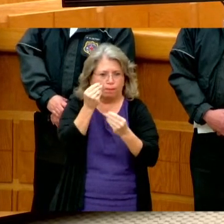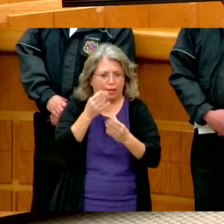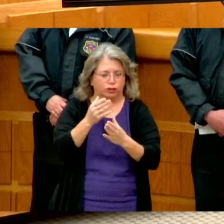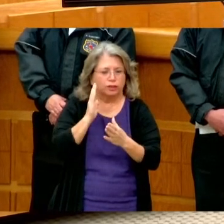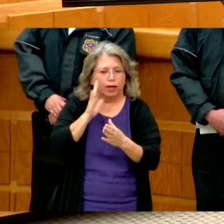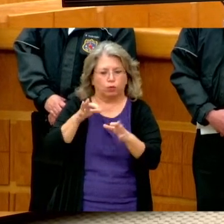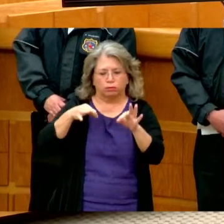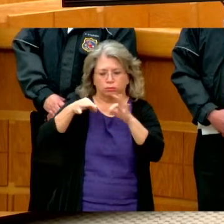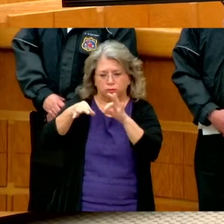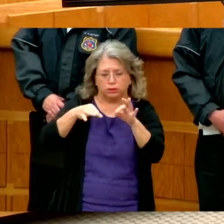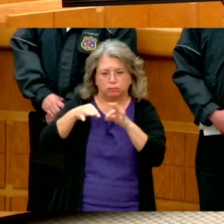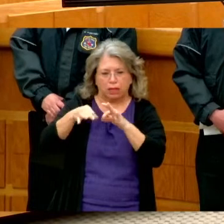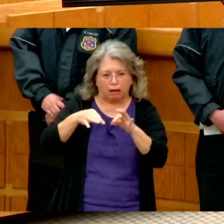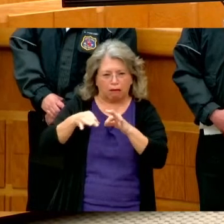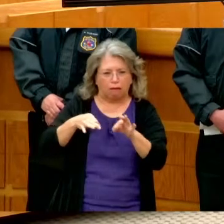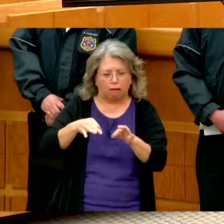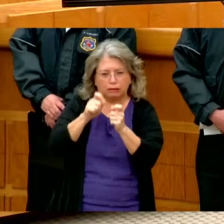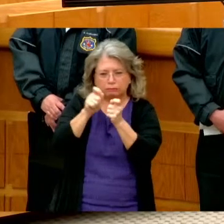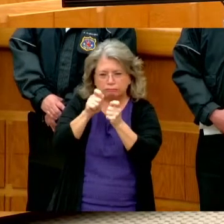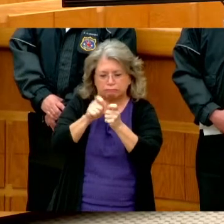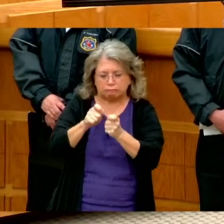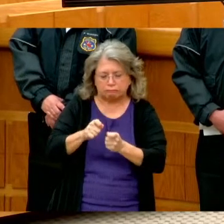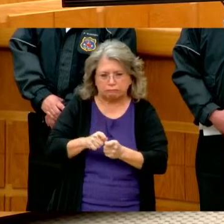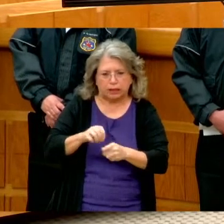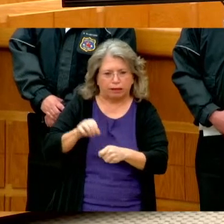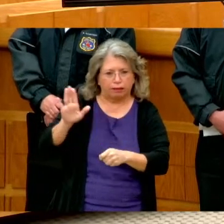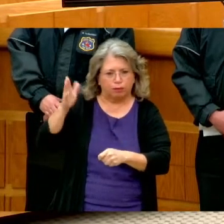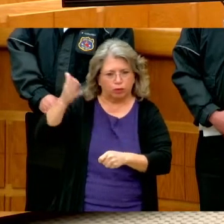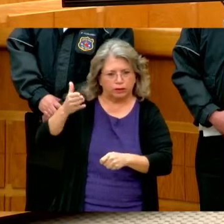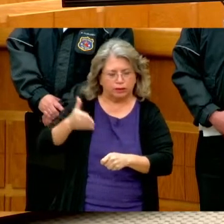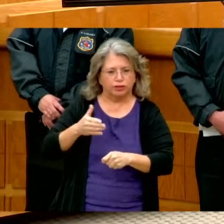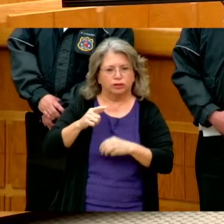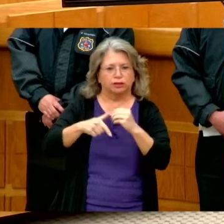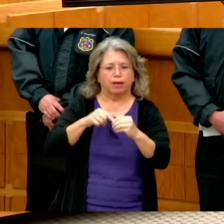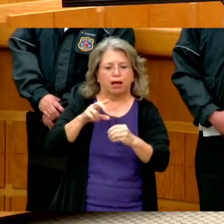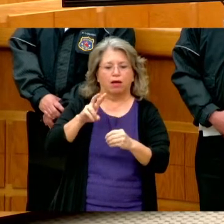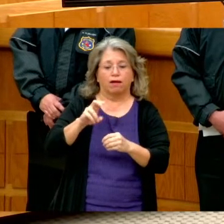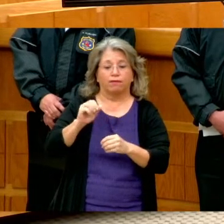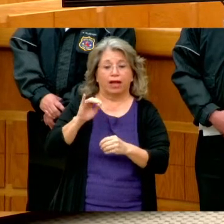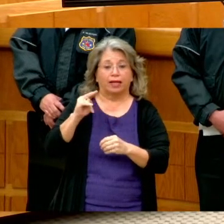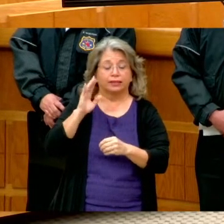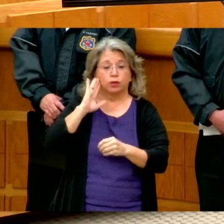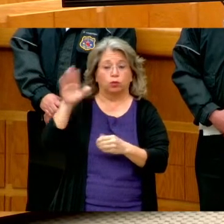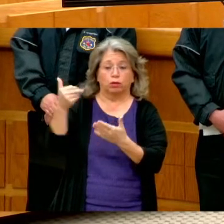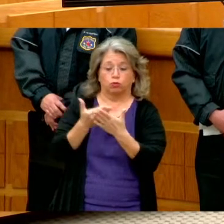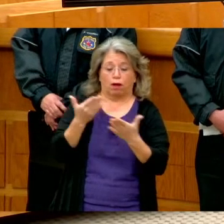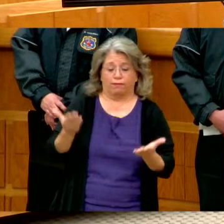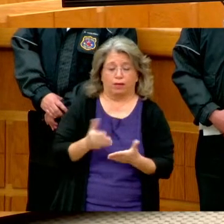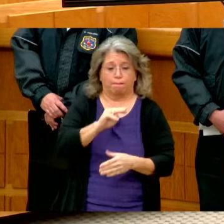in their presentation of the vaccine that are going to be arriving on Monday, January the 11th.